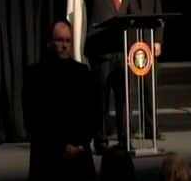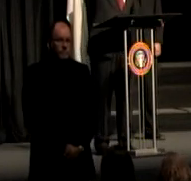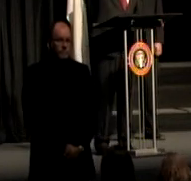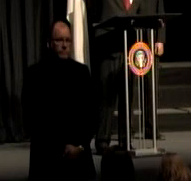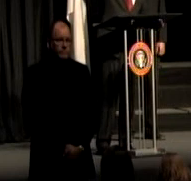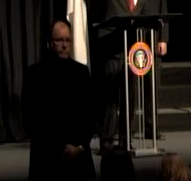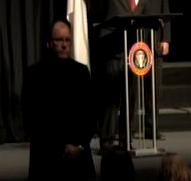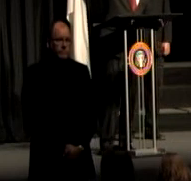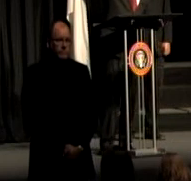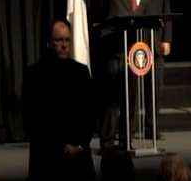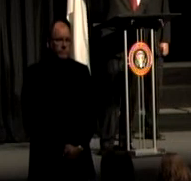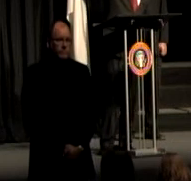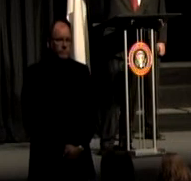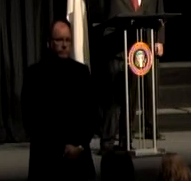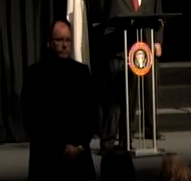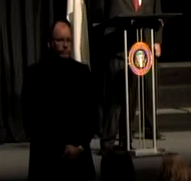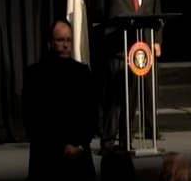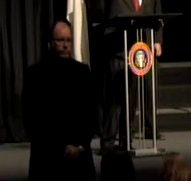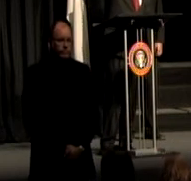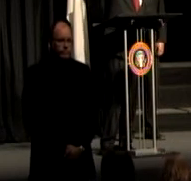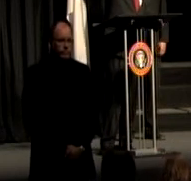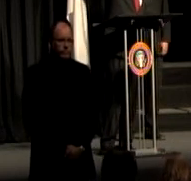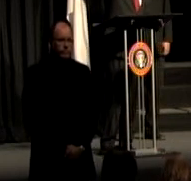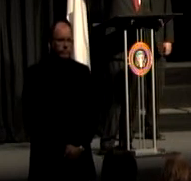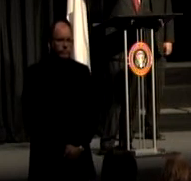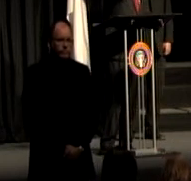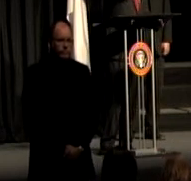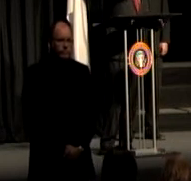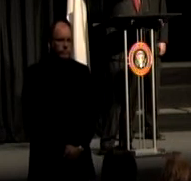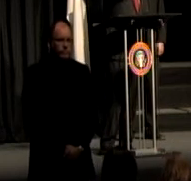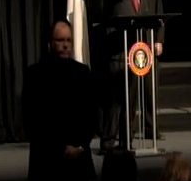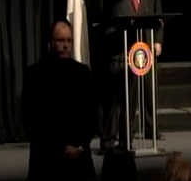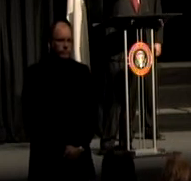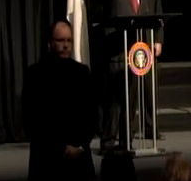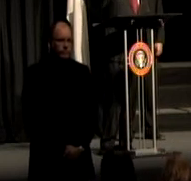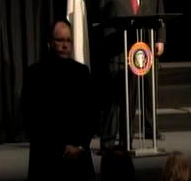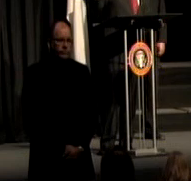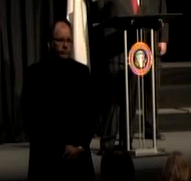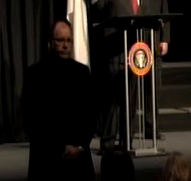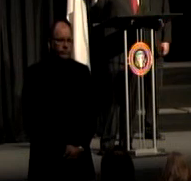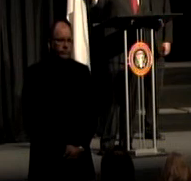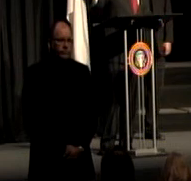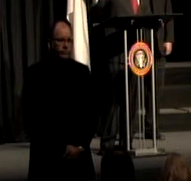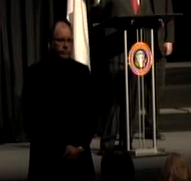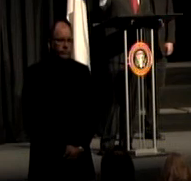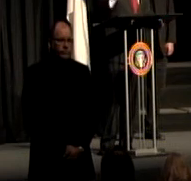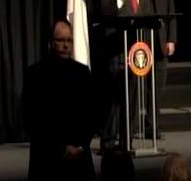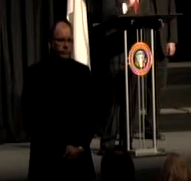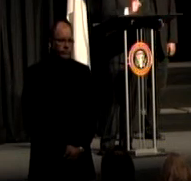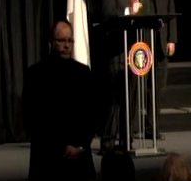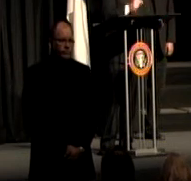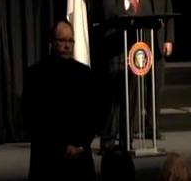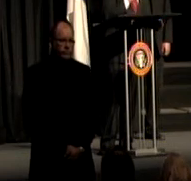is to lift up the cause of Christ and the name of Christ and he will heal you and he will heal others